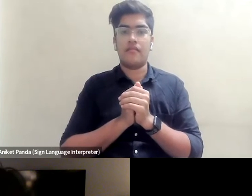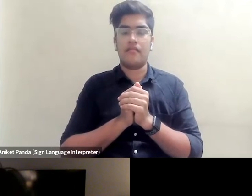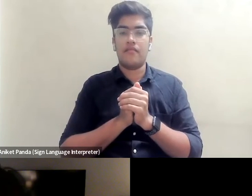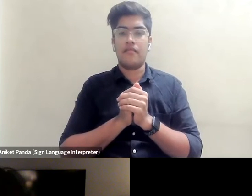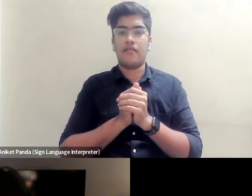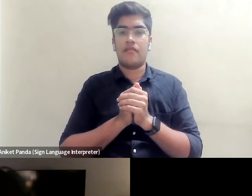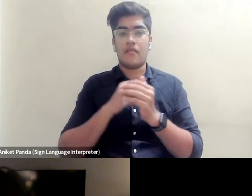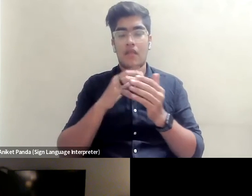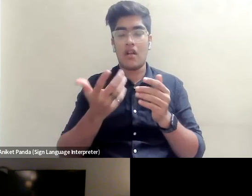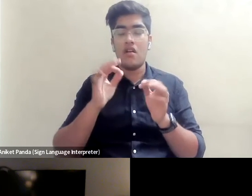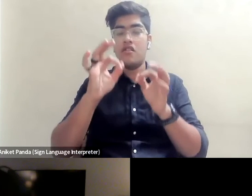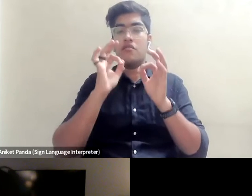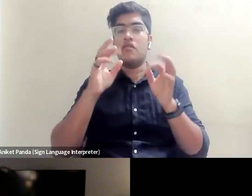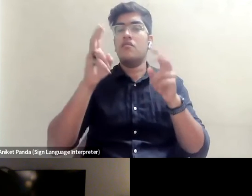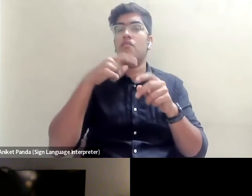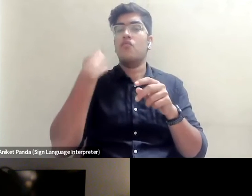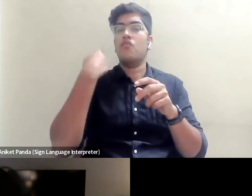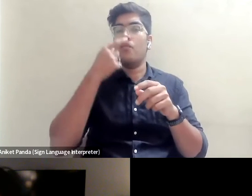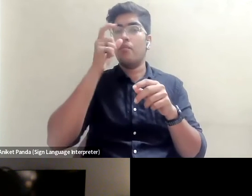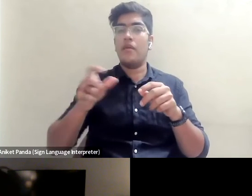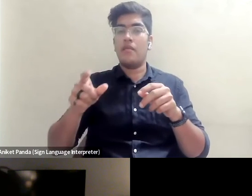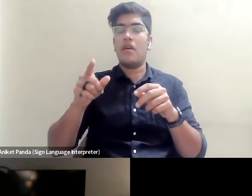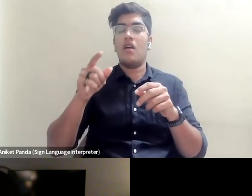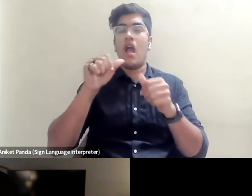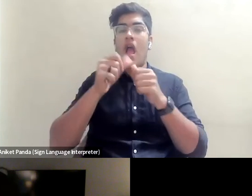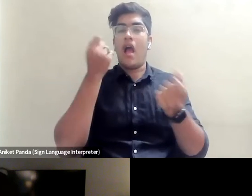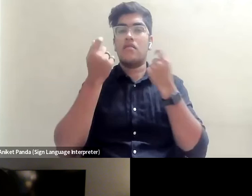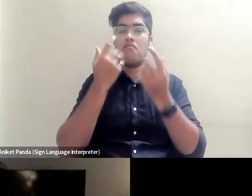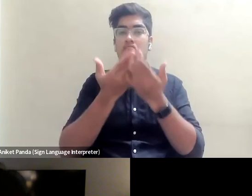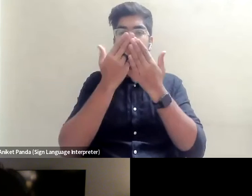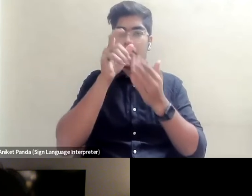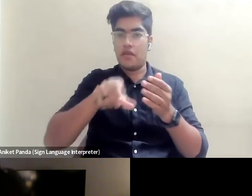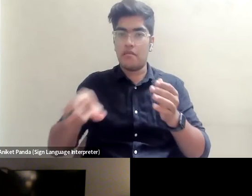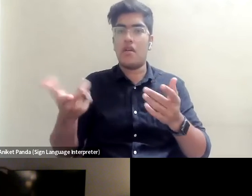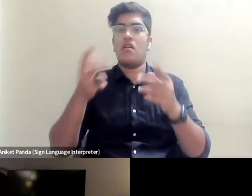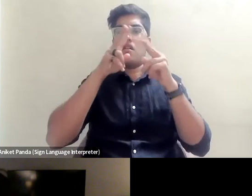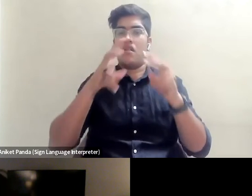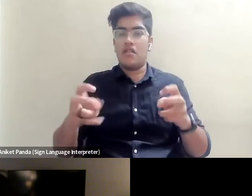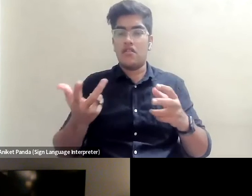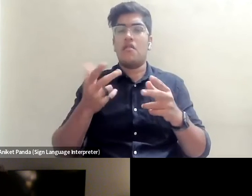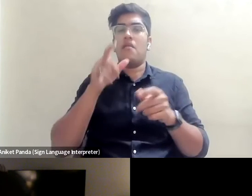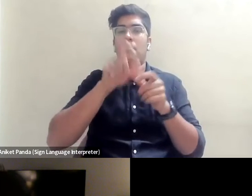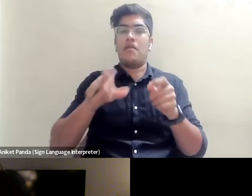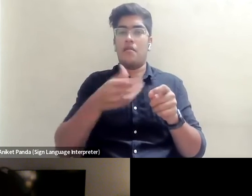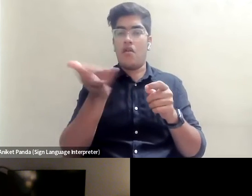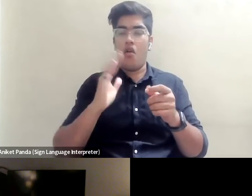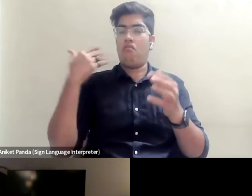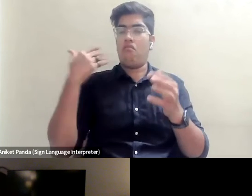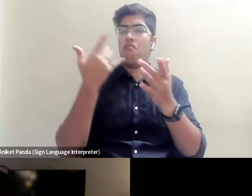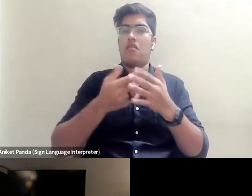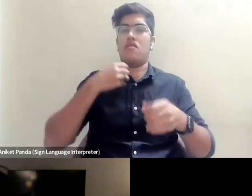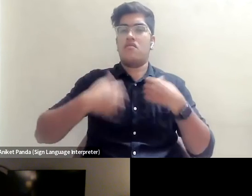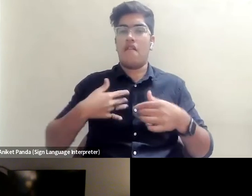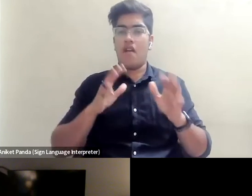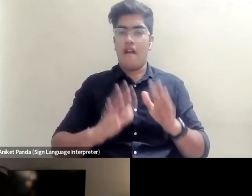especially Assamese activists and intellectuals have been dealing with from colonial times till now. And the impact of